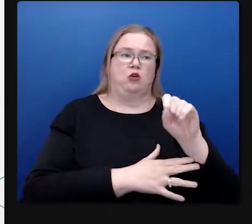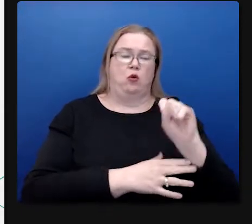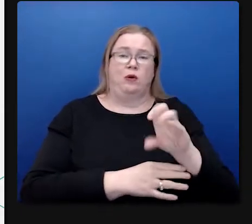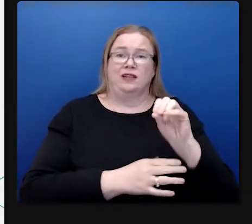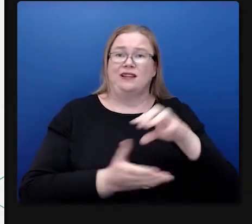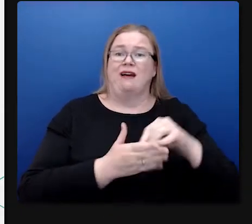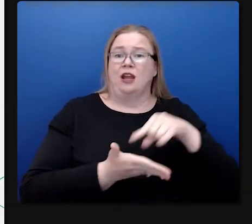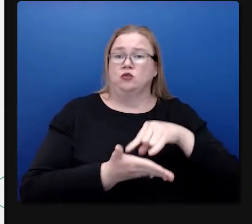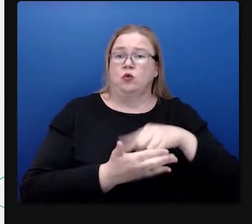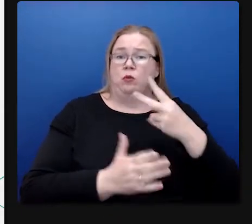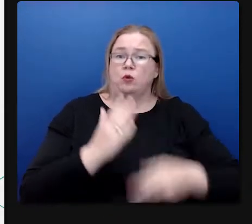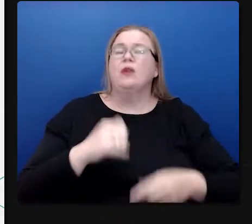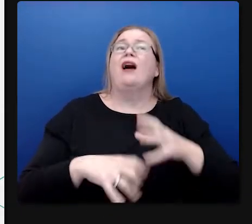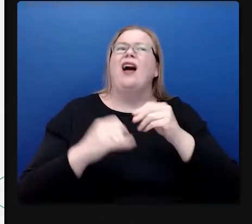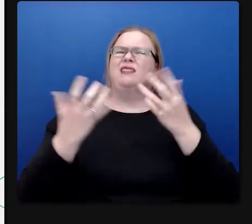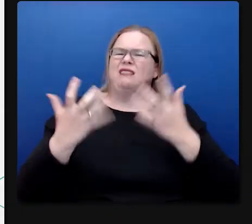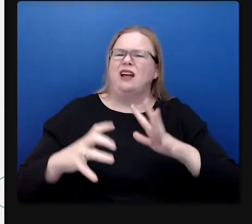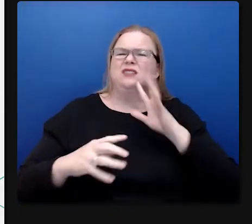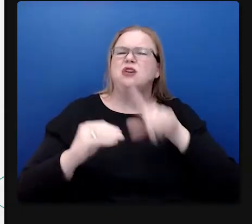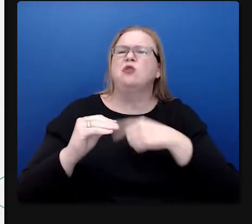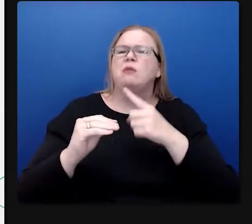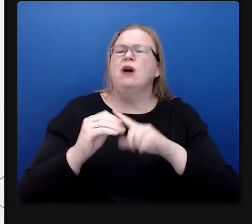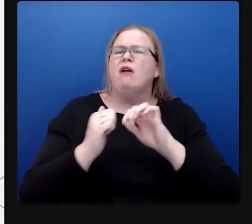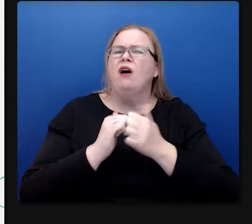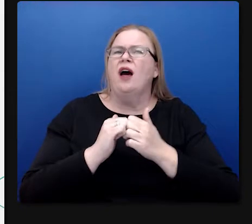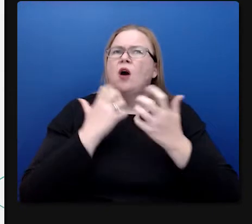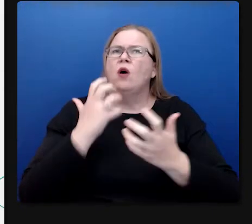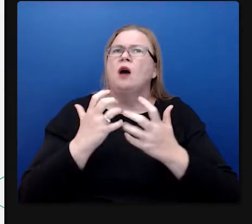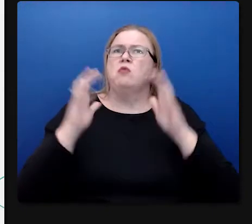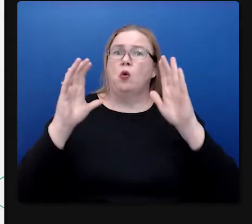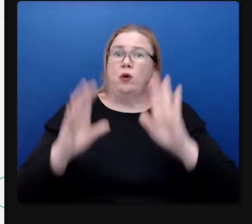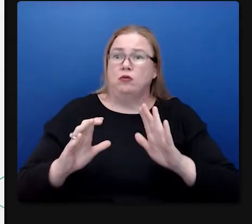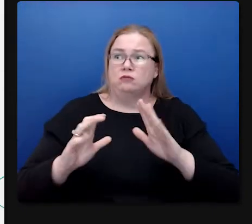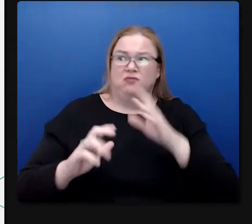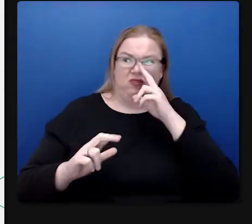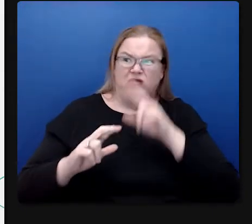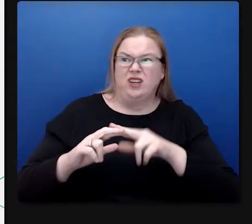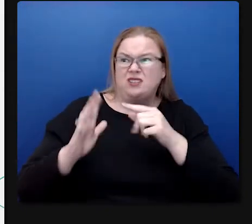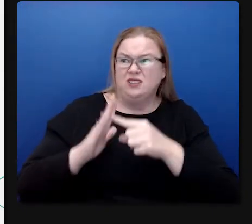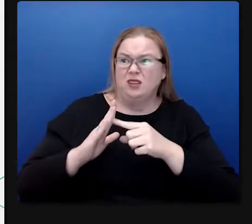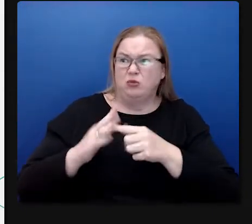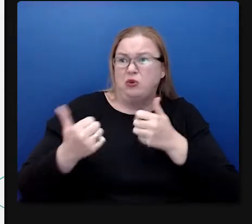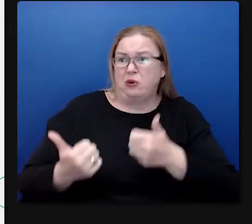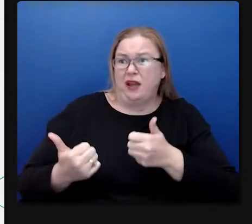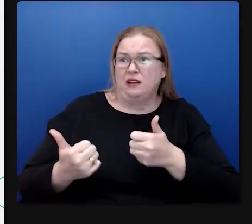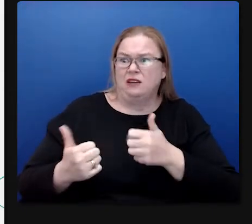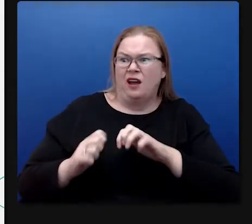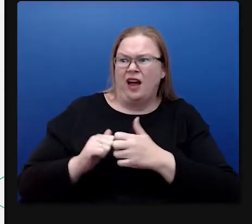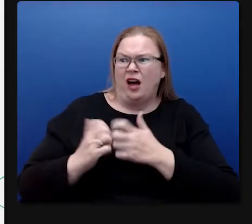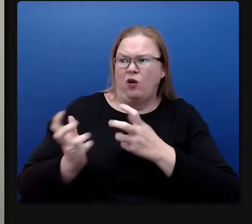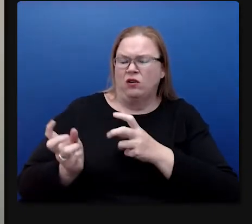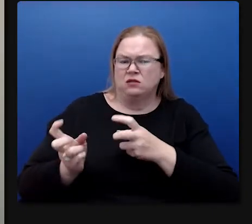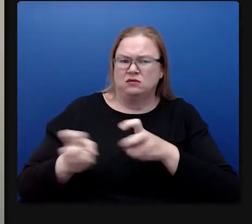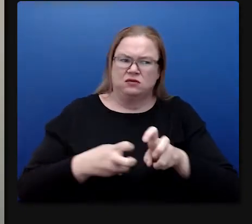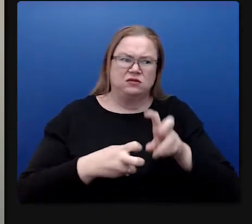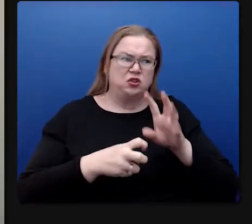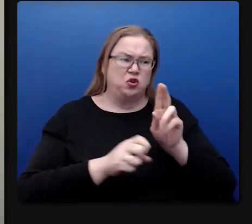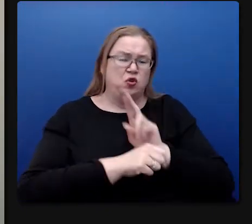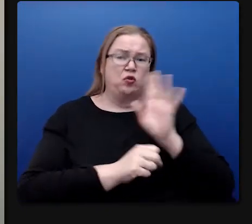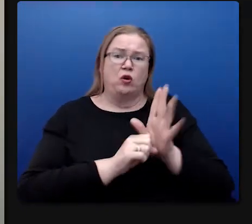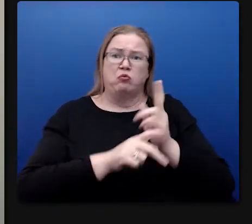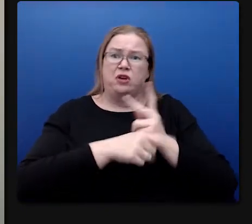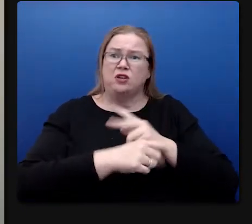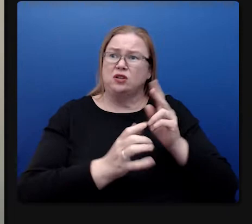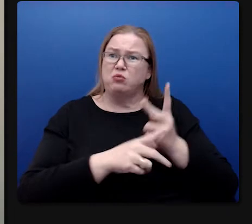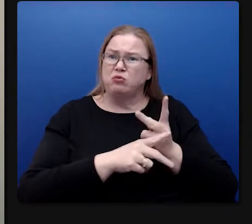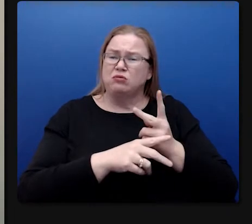and Android. And then finally, I'll wrap up and talk about how, great, that's a fun little toy sample project. How does that shift when you're trying to use it for your